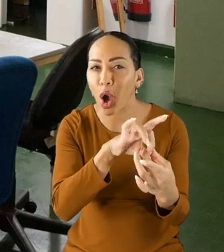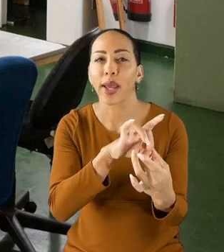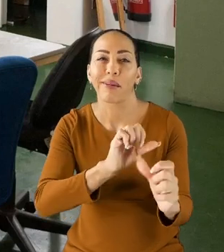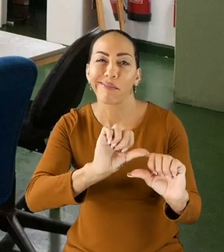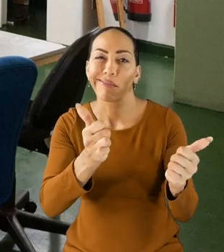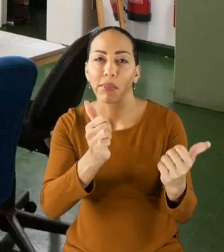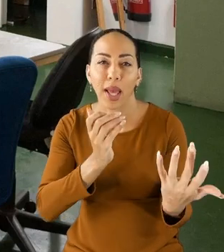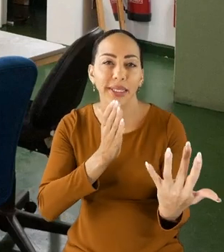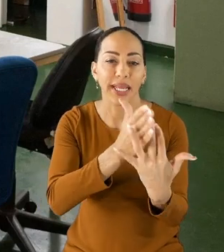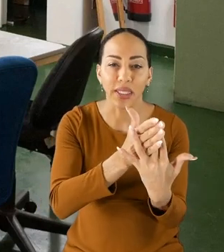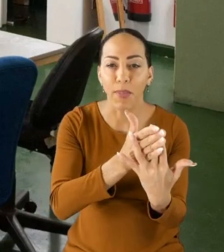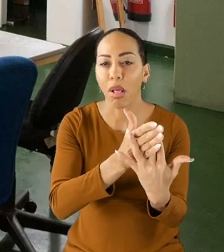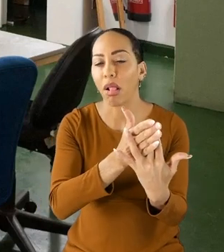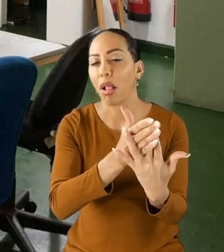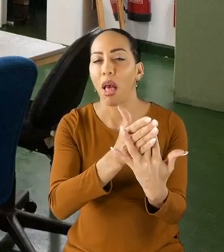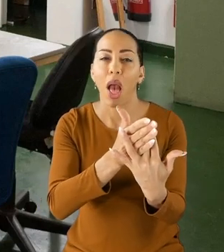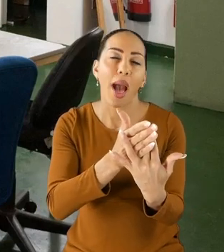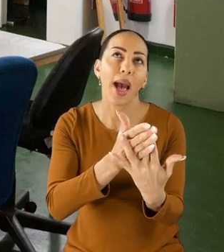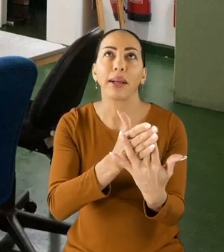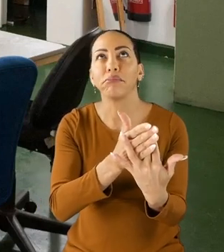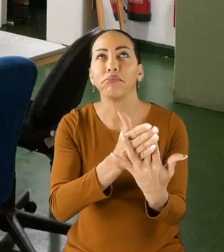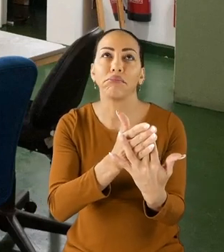more accessible